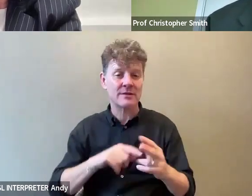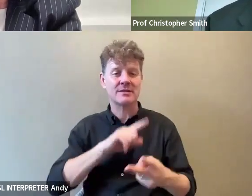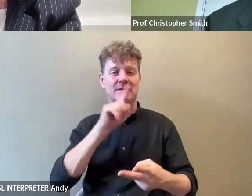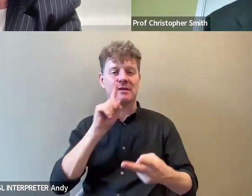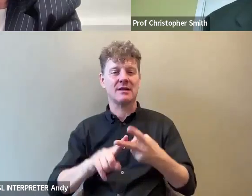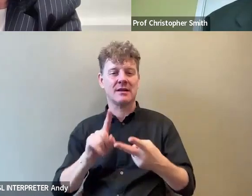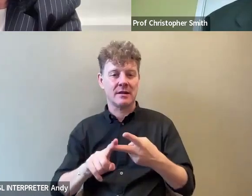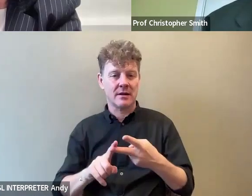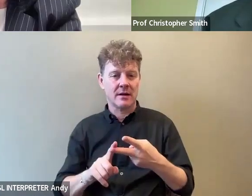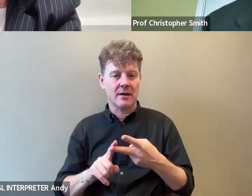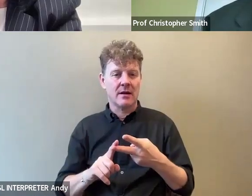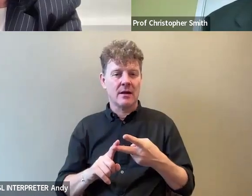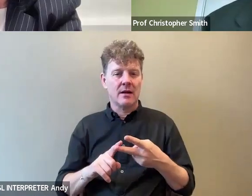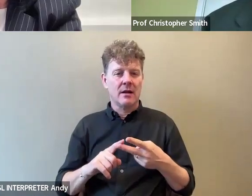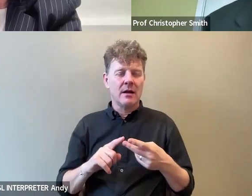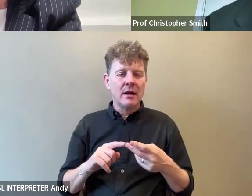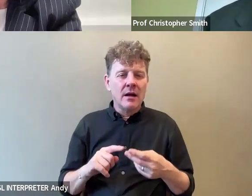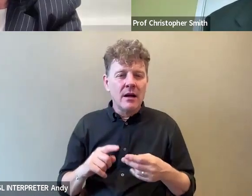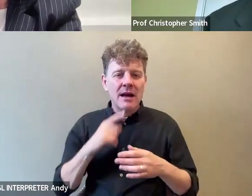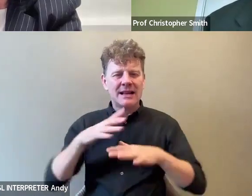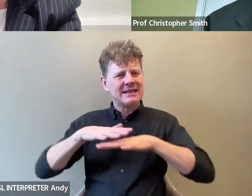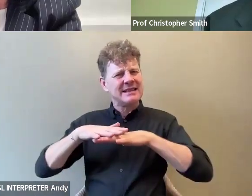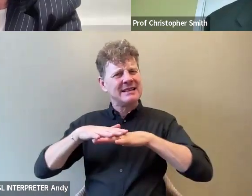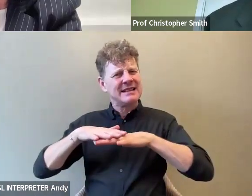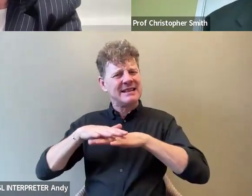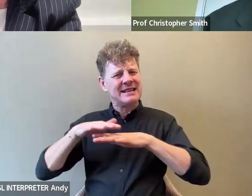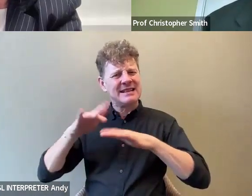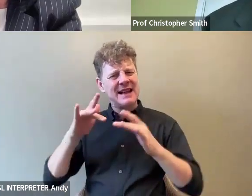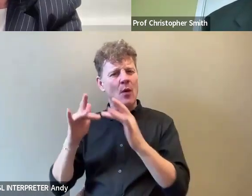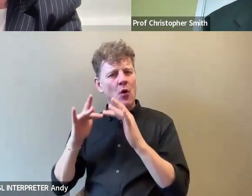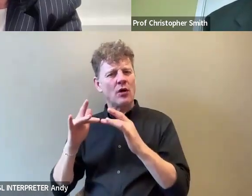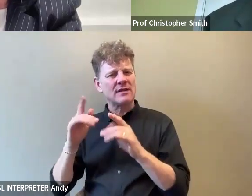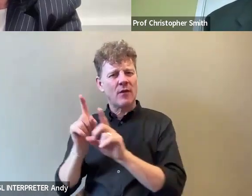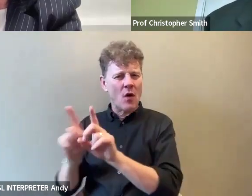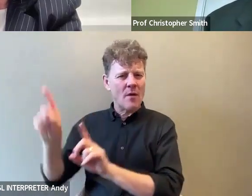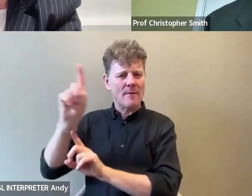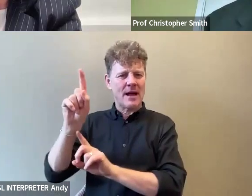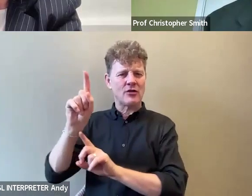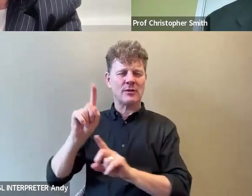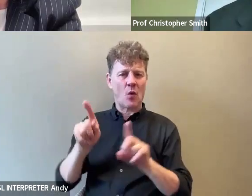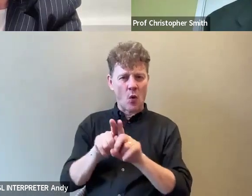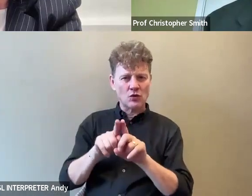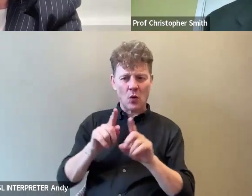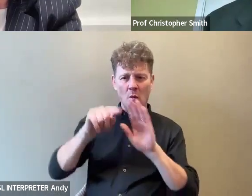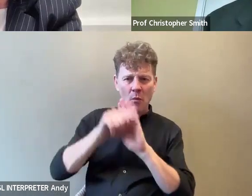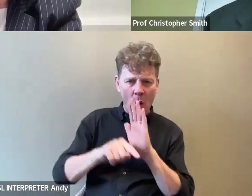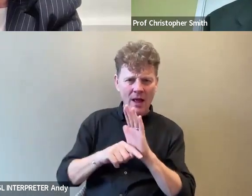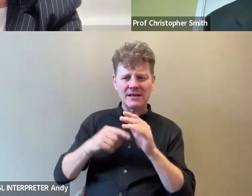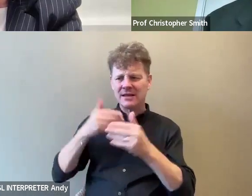line management, and areas where we needed to improve adjustments processes, policy